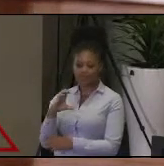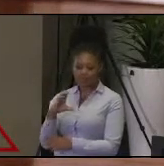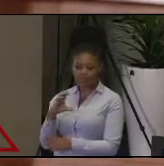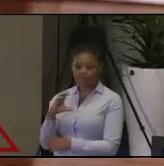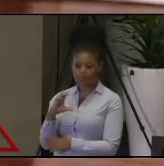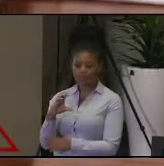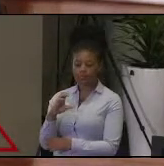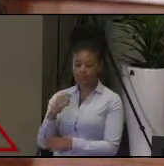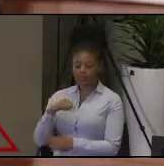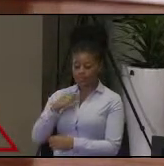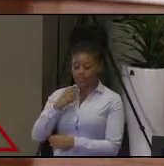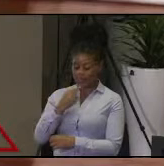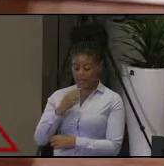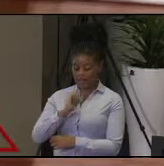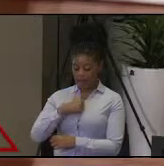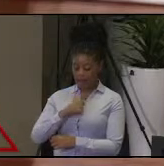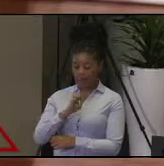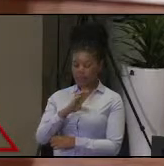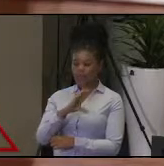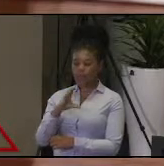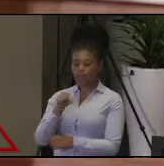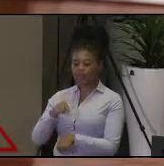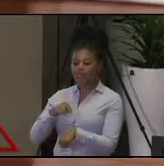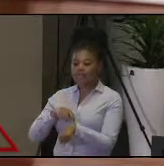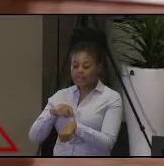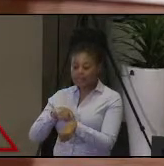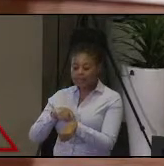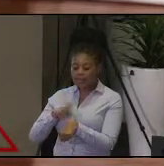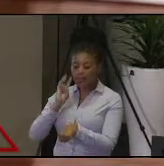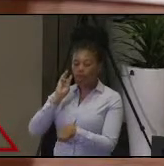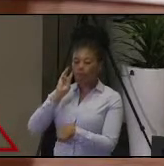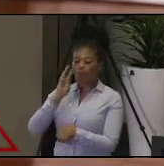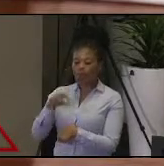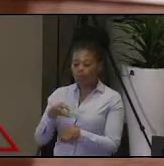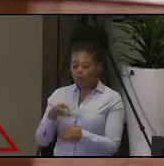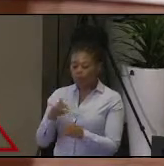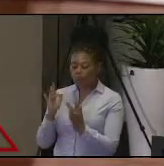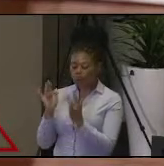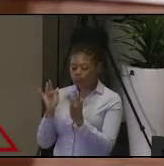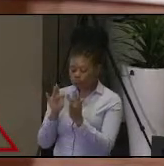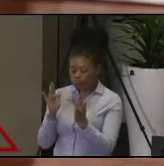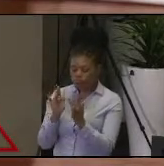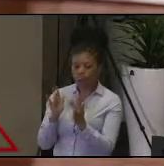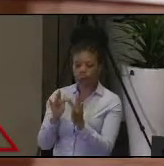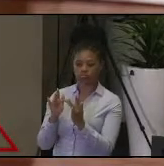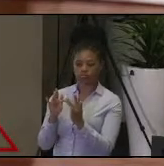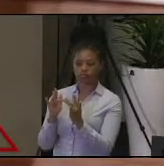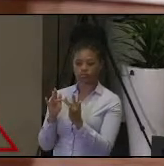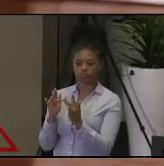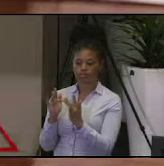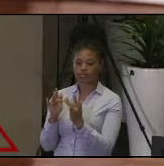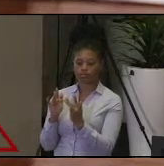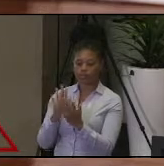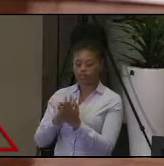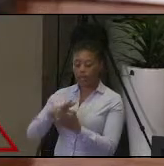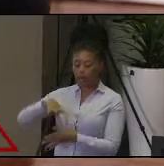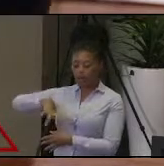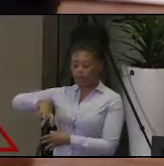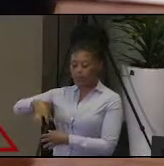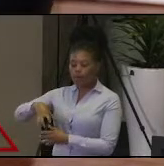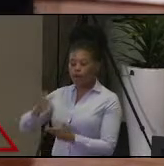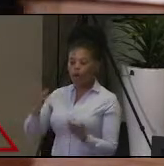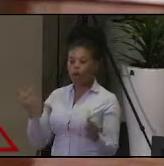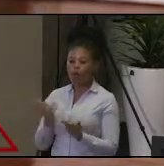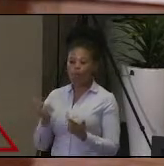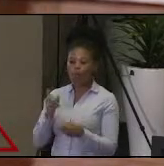are envisaging that our Eastern Cape by that time would be an enterprising, a connected and a province where